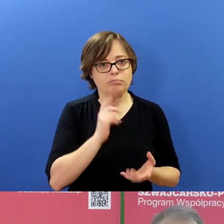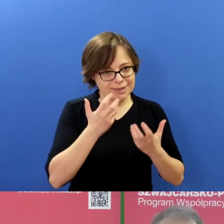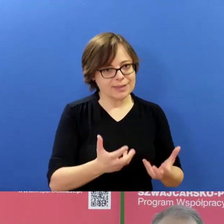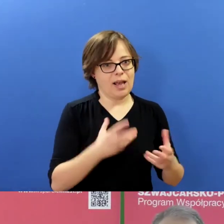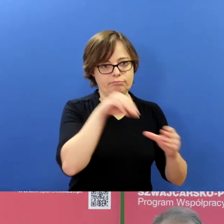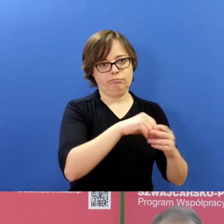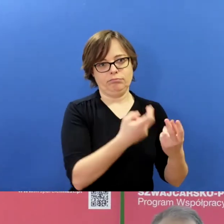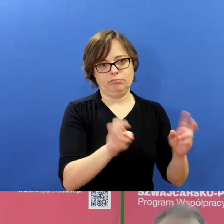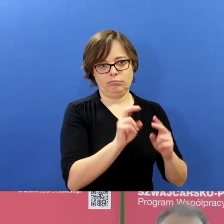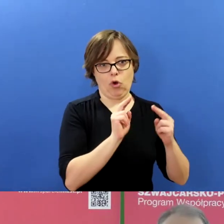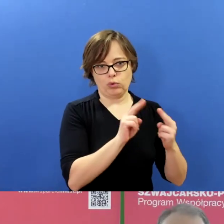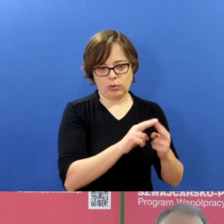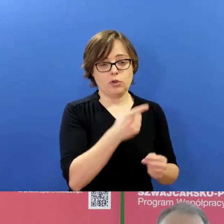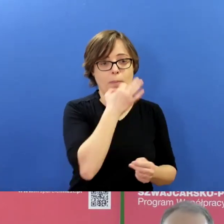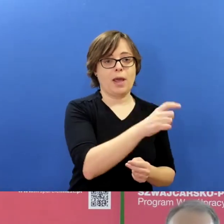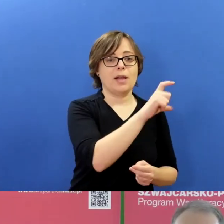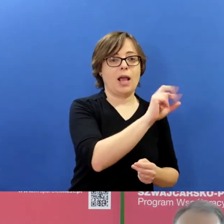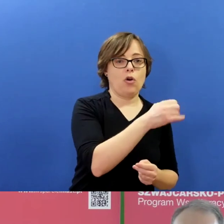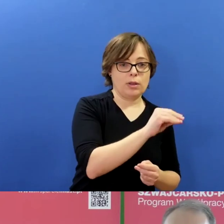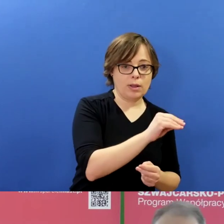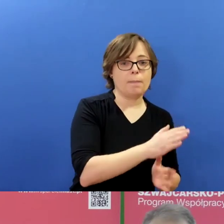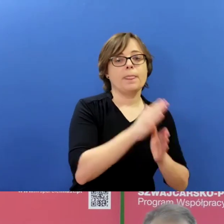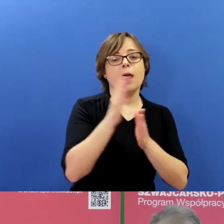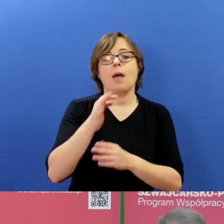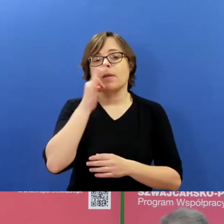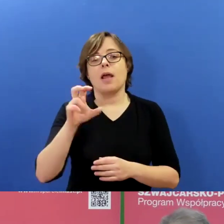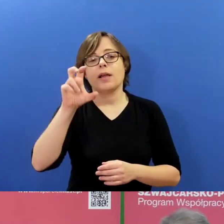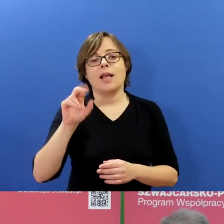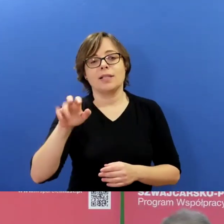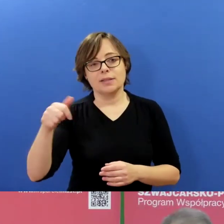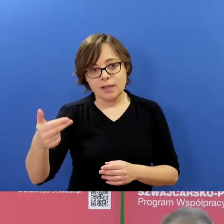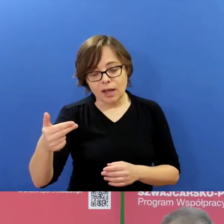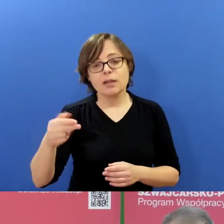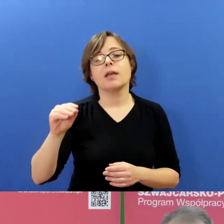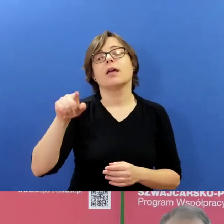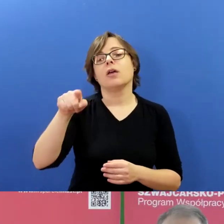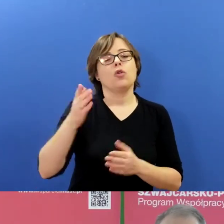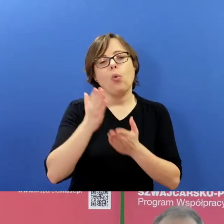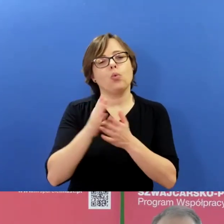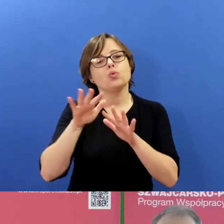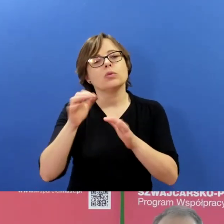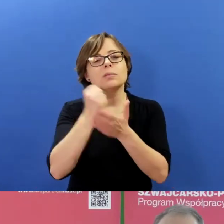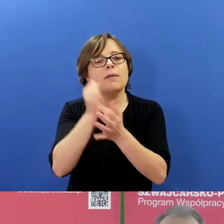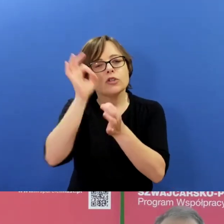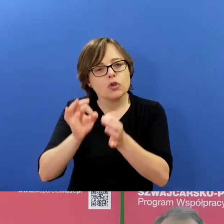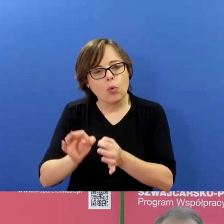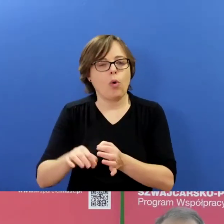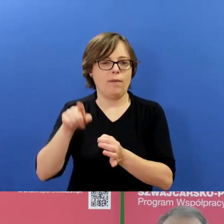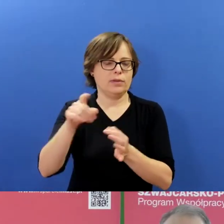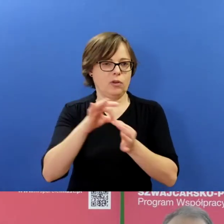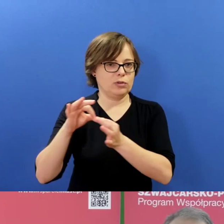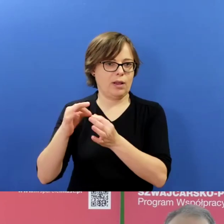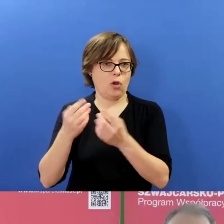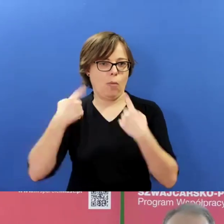numbers of people engaged in social participation? So these are the questions to Caroline. And the question to Christian are much